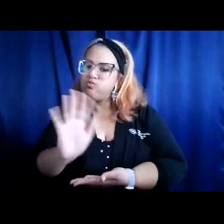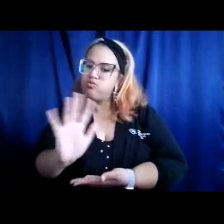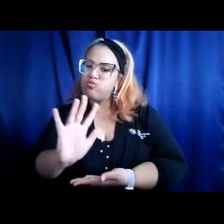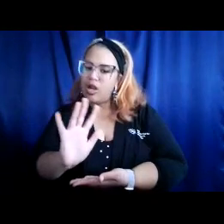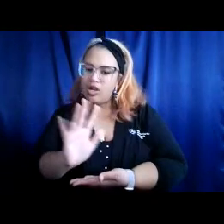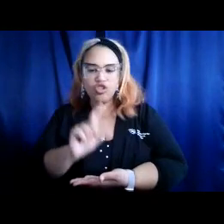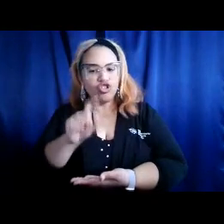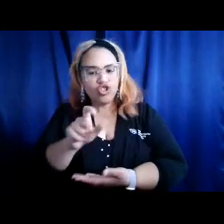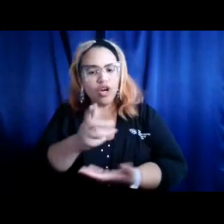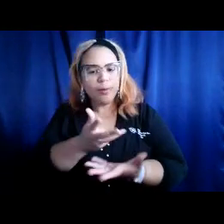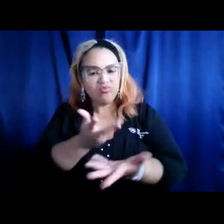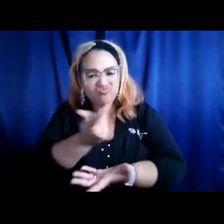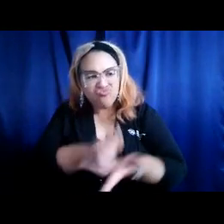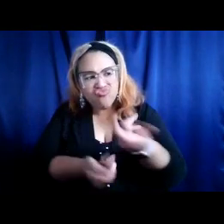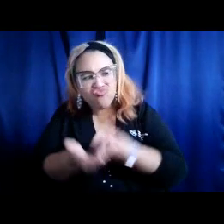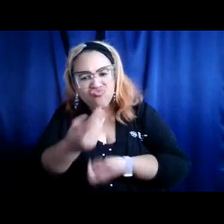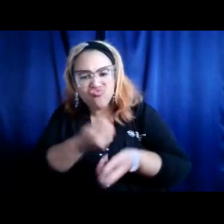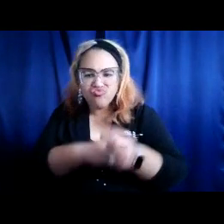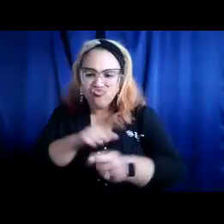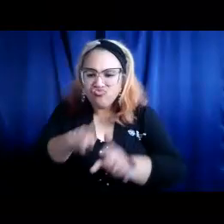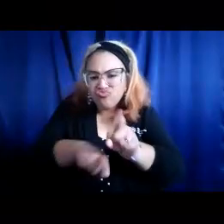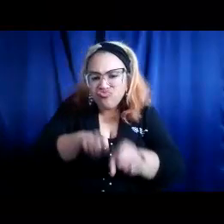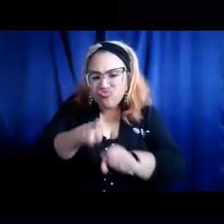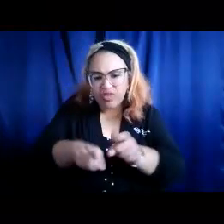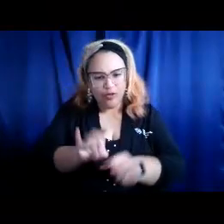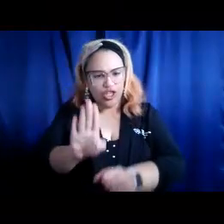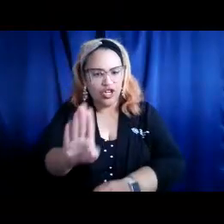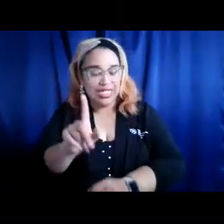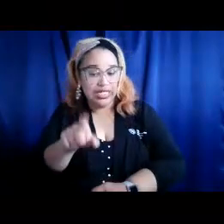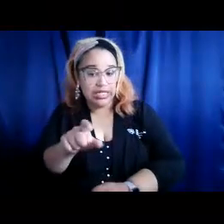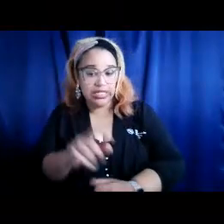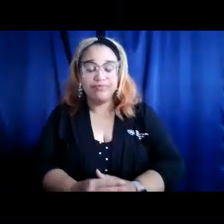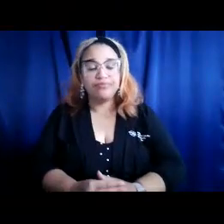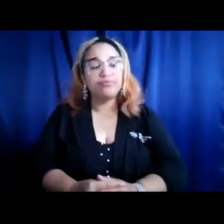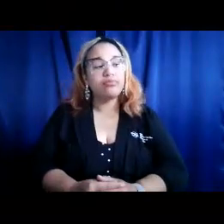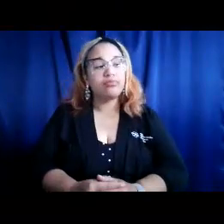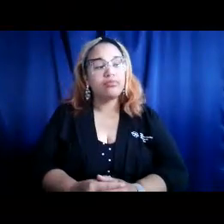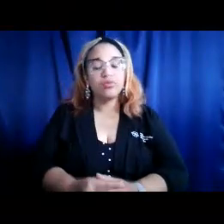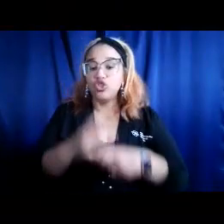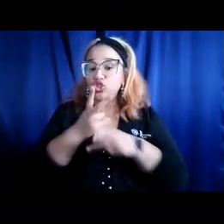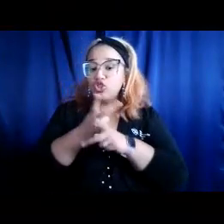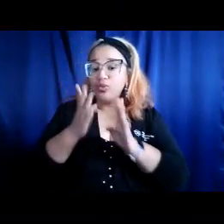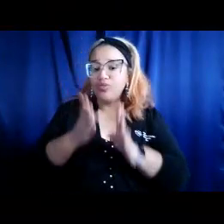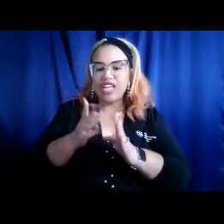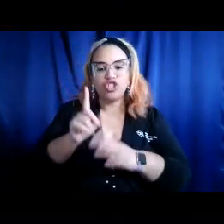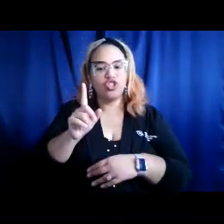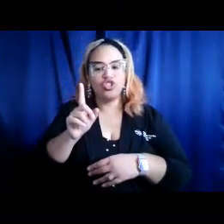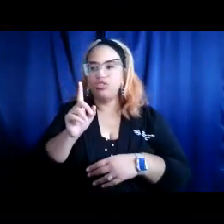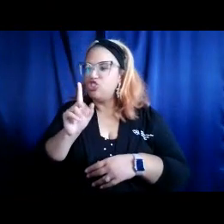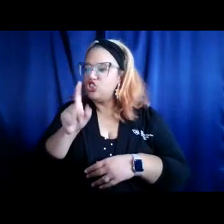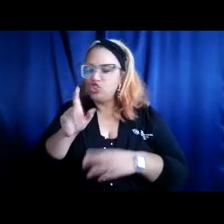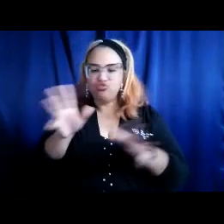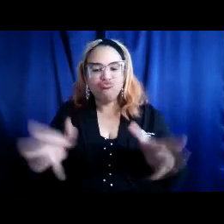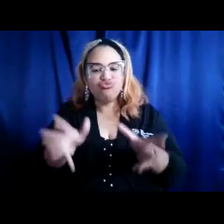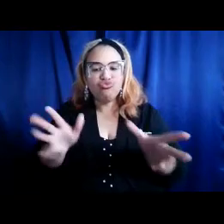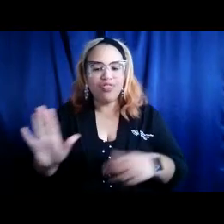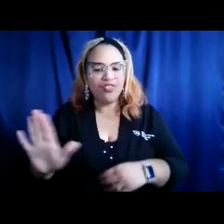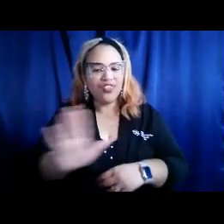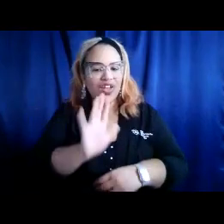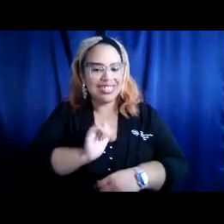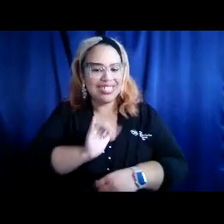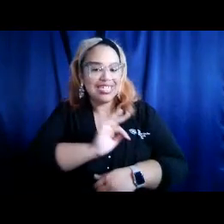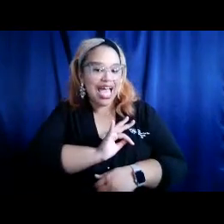role in encouraging employees to engage in leadership development and employee resource groups, if possible. These can